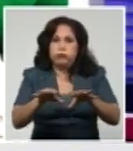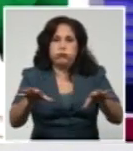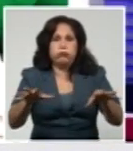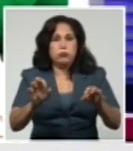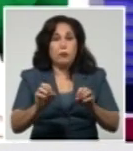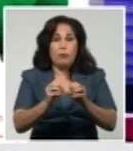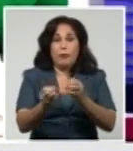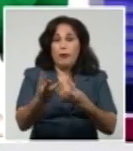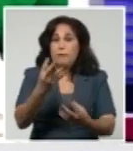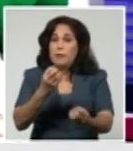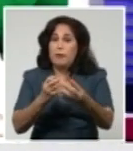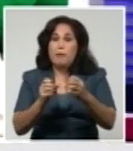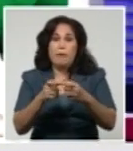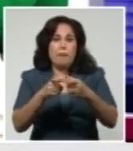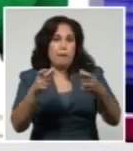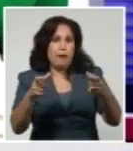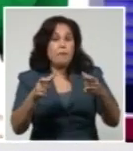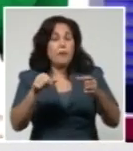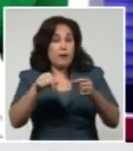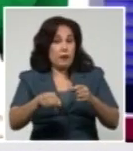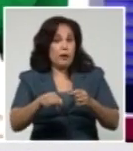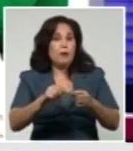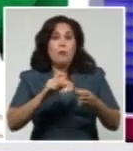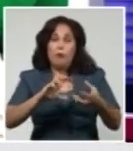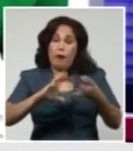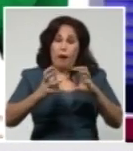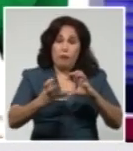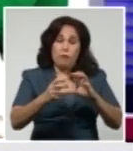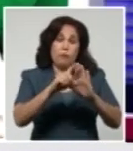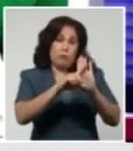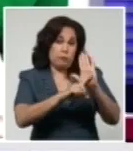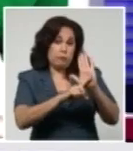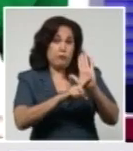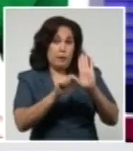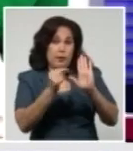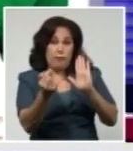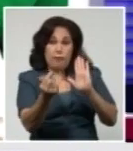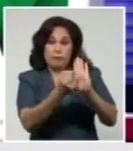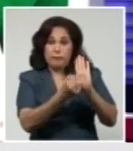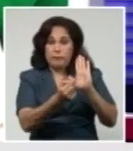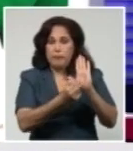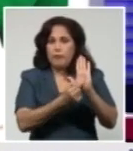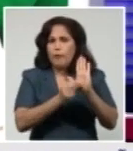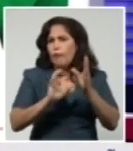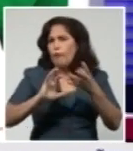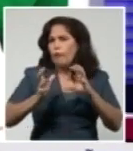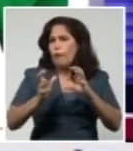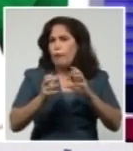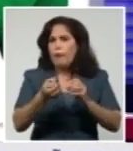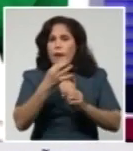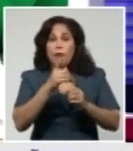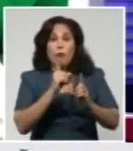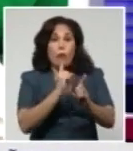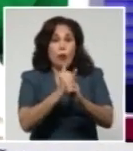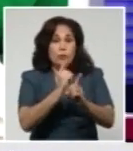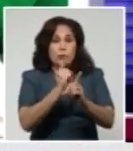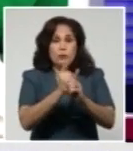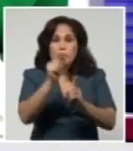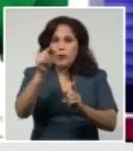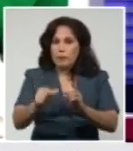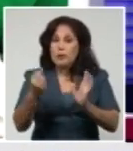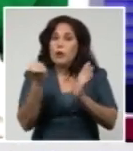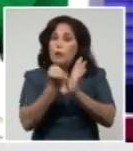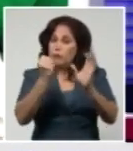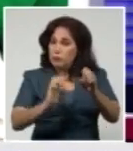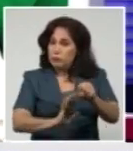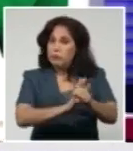with the virus. It has not been possible to determine the source of infection in 3 cases diagnosed